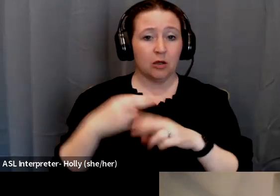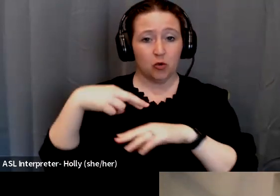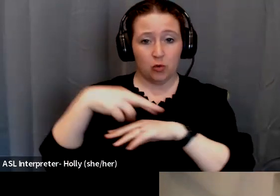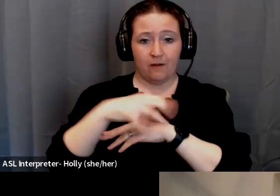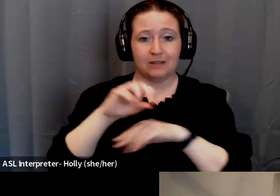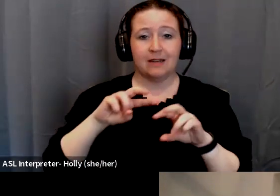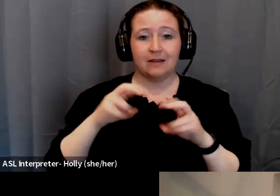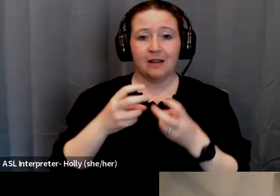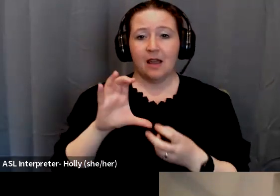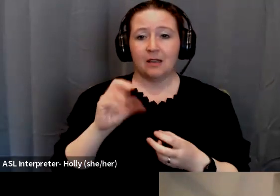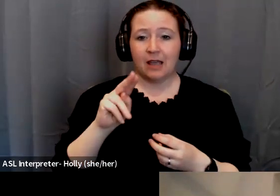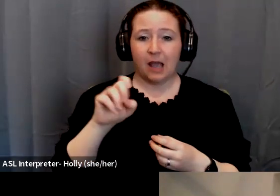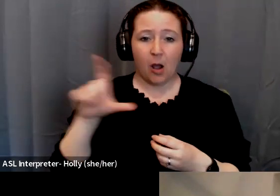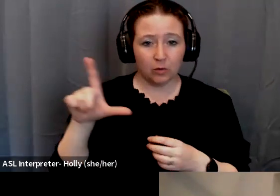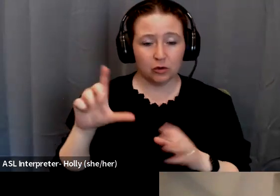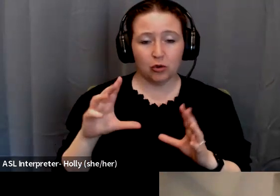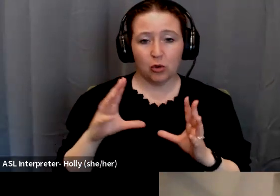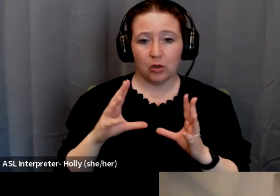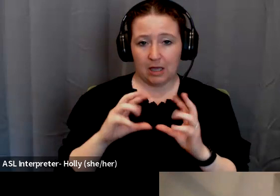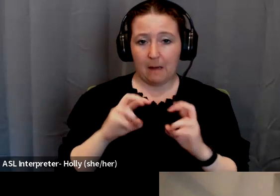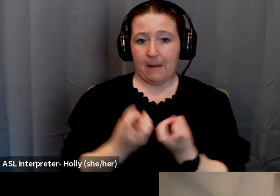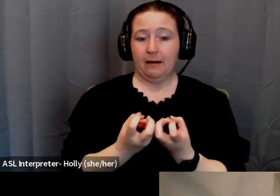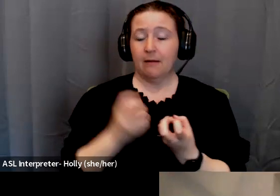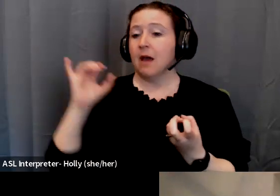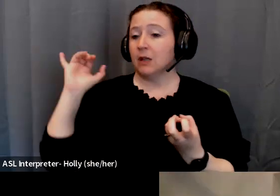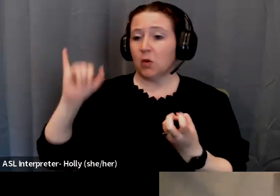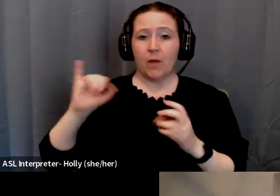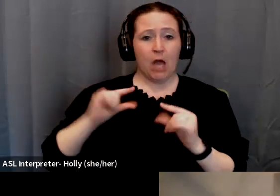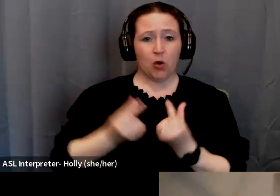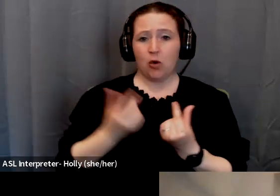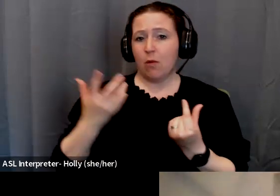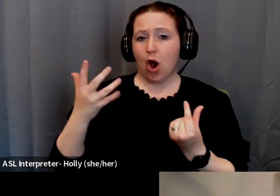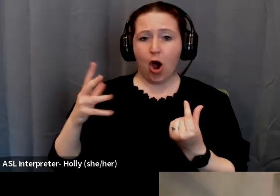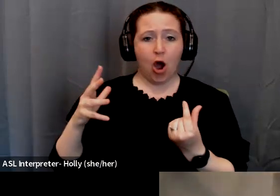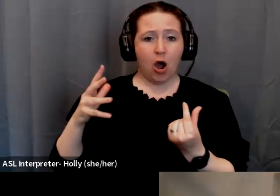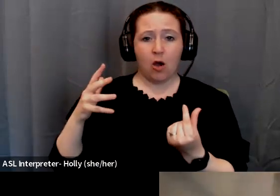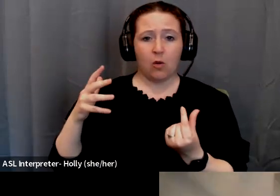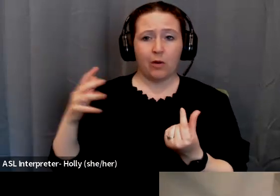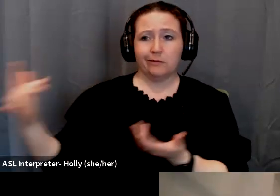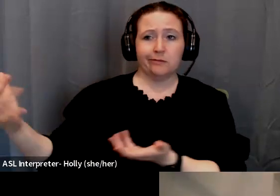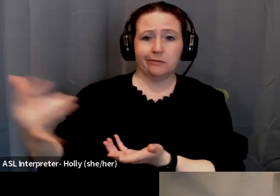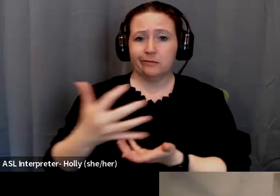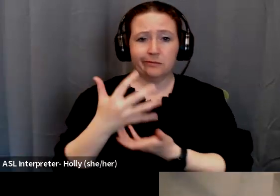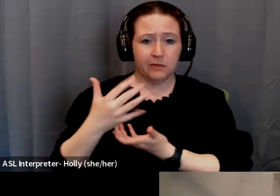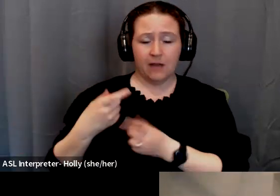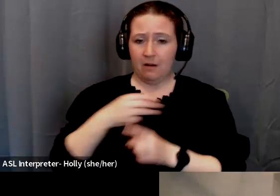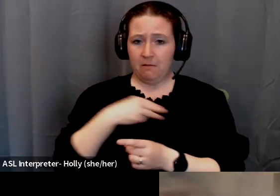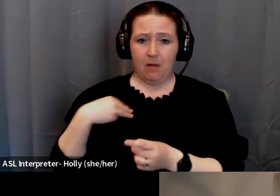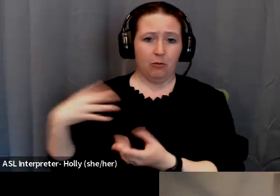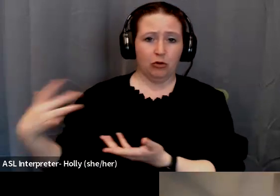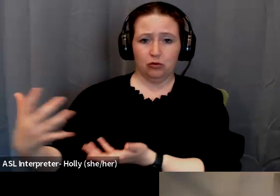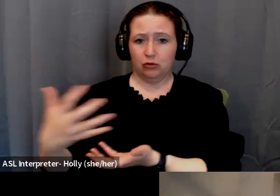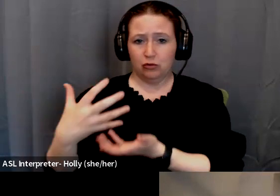Committee. And that group has already received from members of the Synod, what